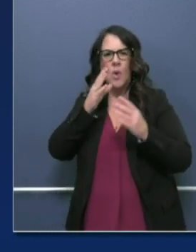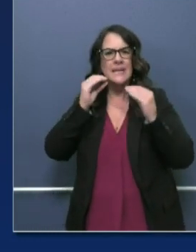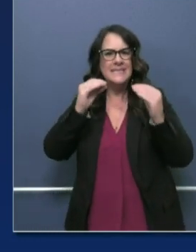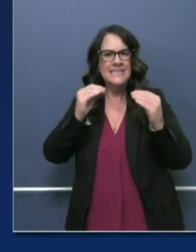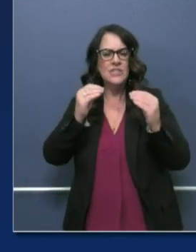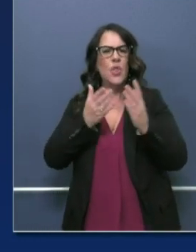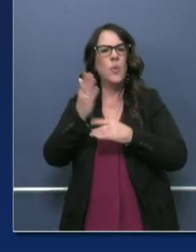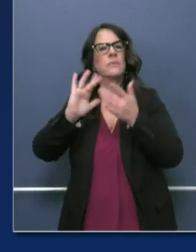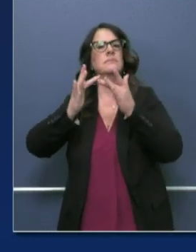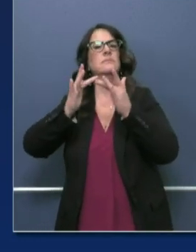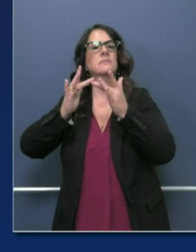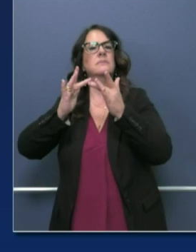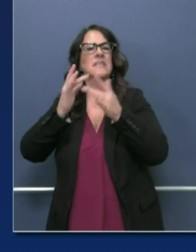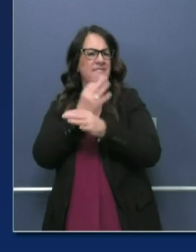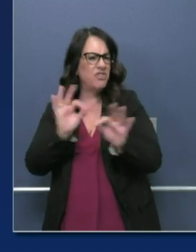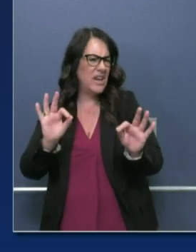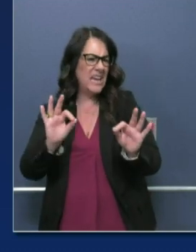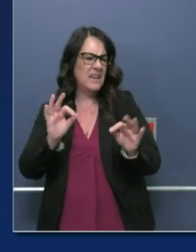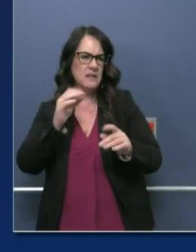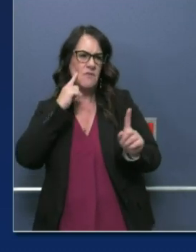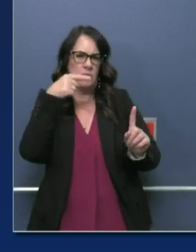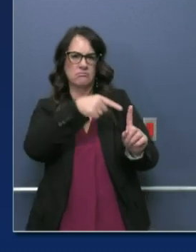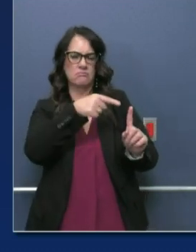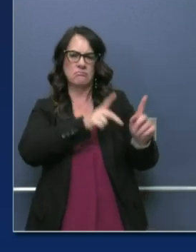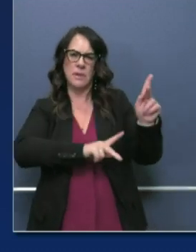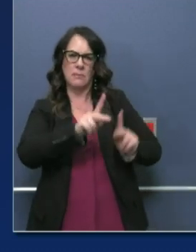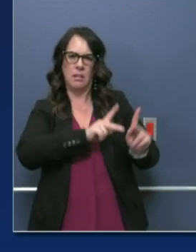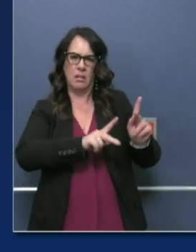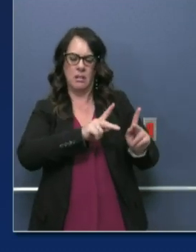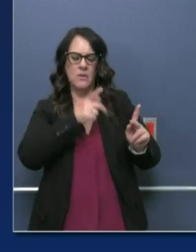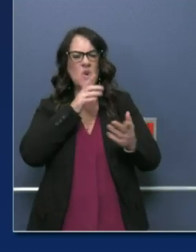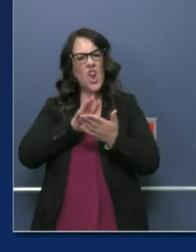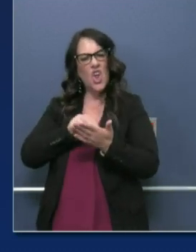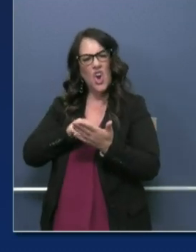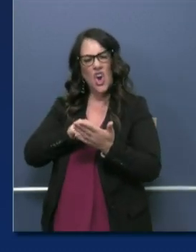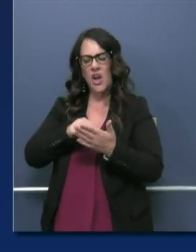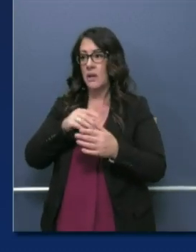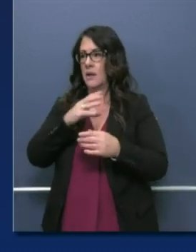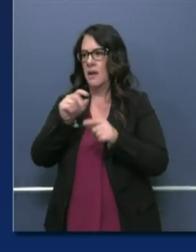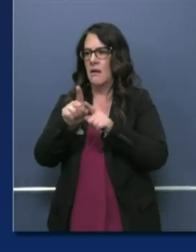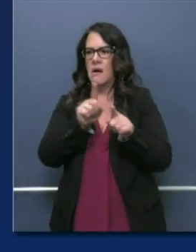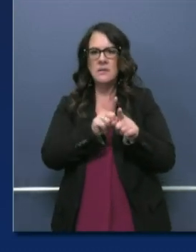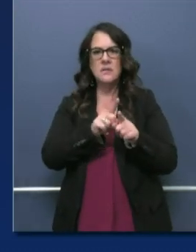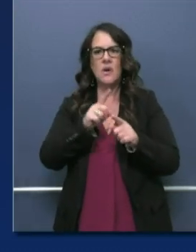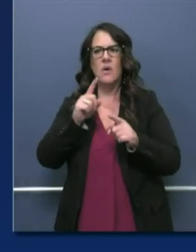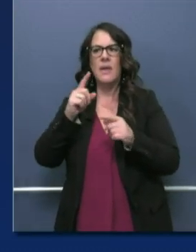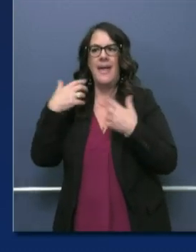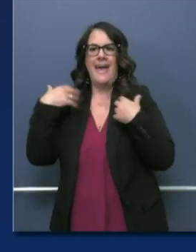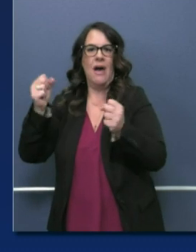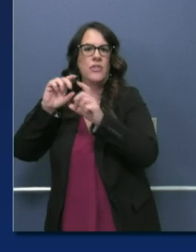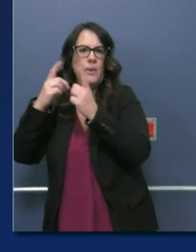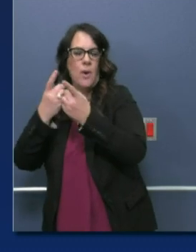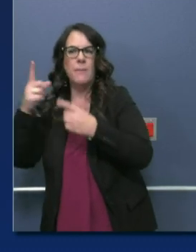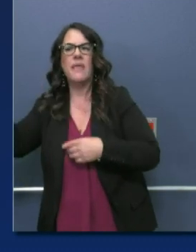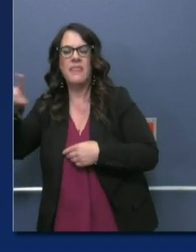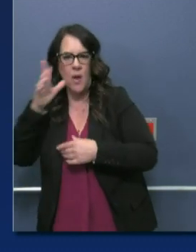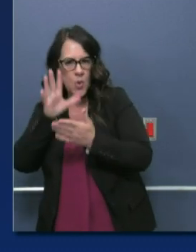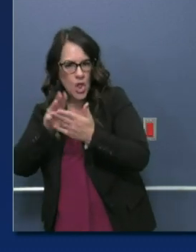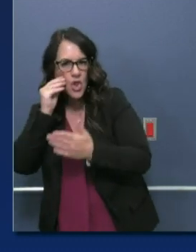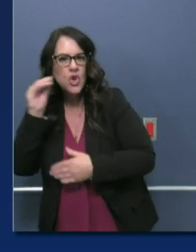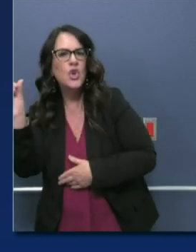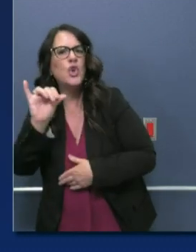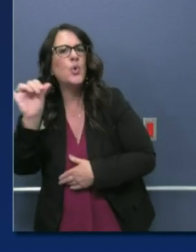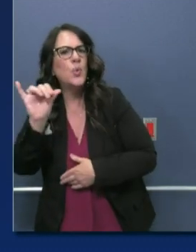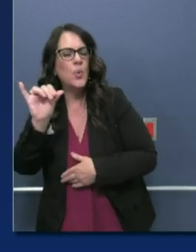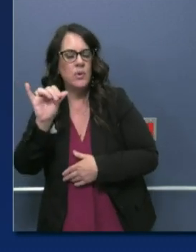high quality and free training not only to the individuals, but also available to all health departments free of charge. So this is something